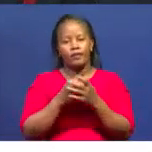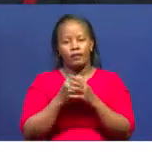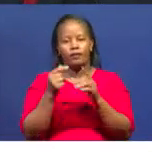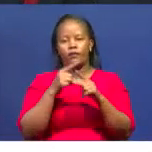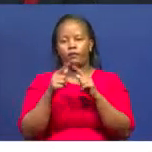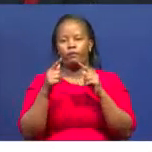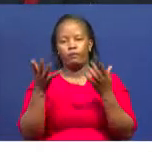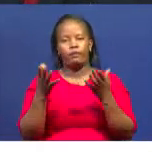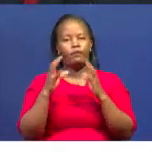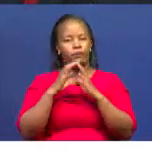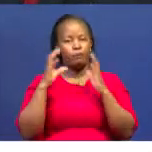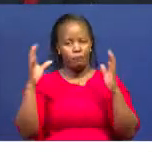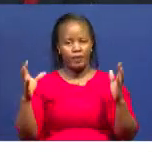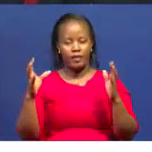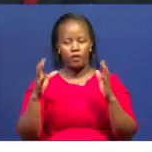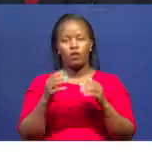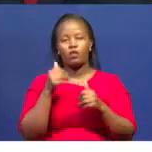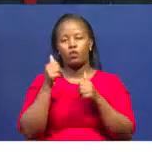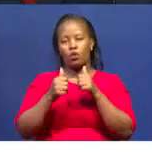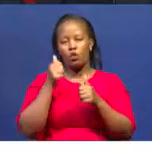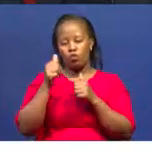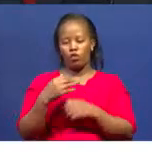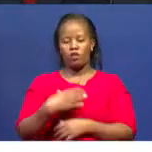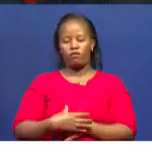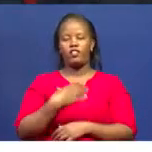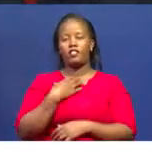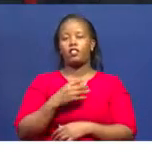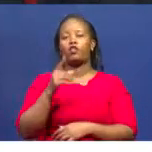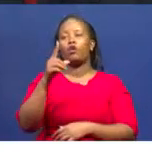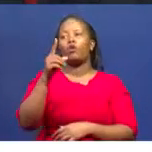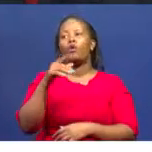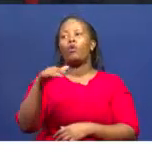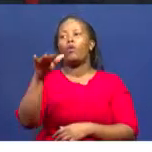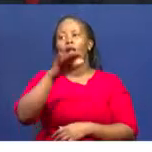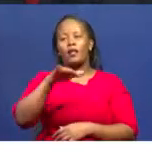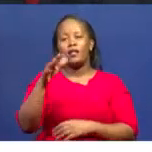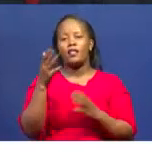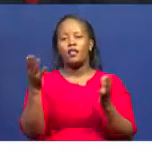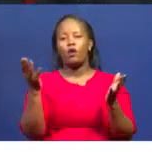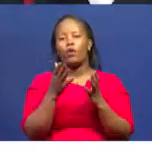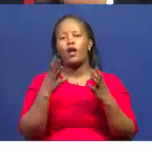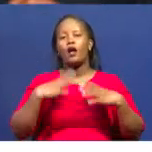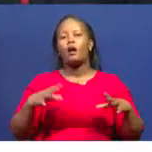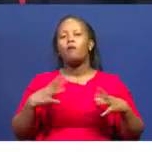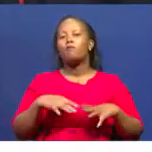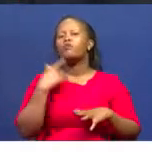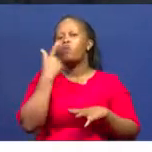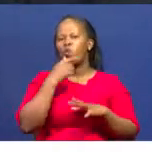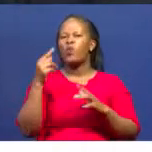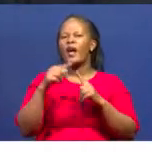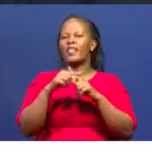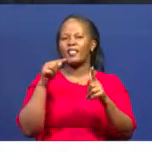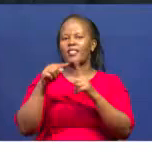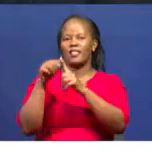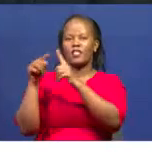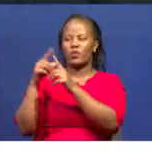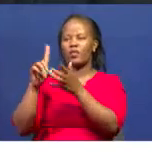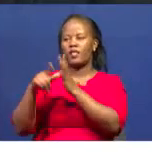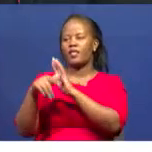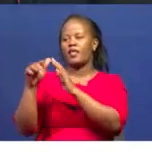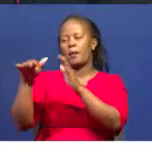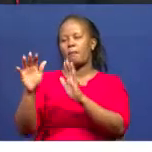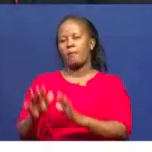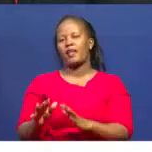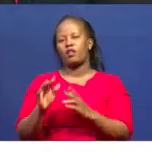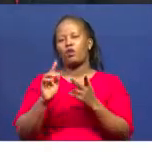ones are going to the Martyrs Shrine, where the martyrs were killed at one time. Then